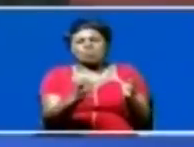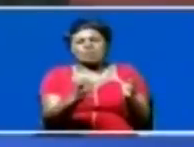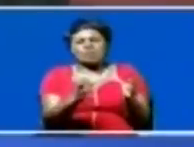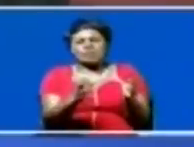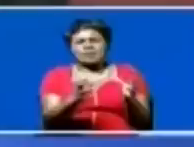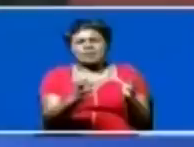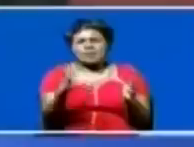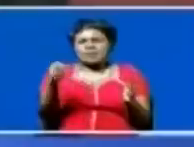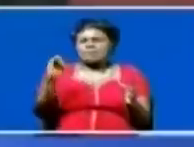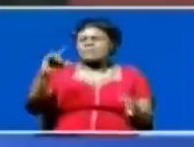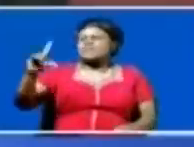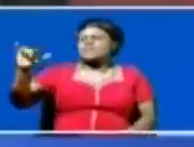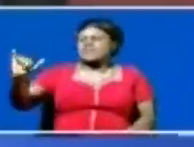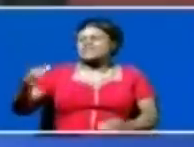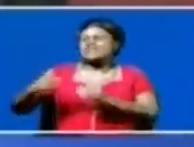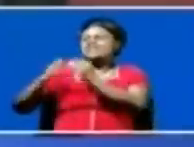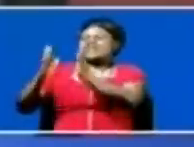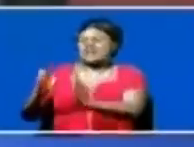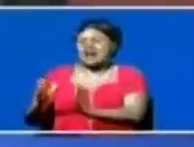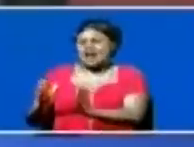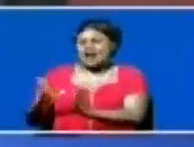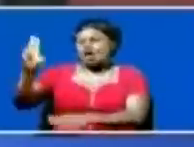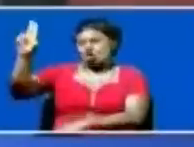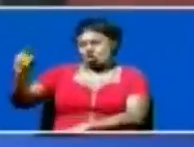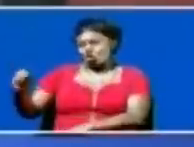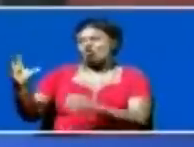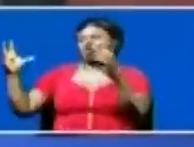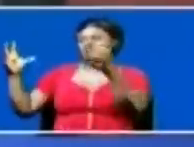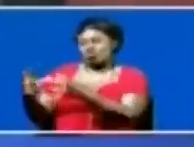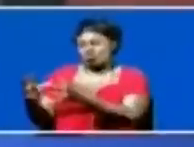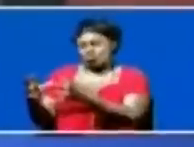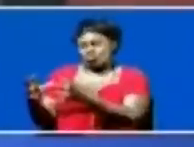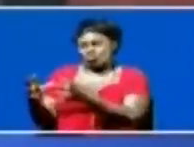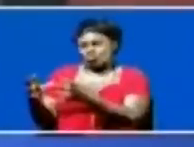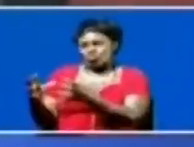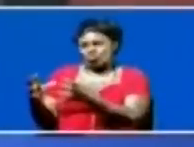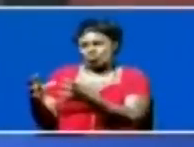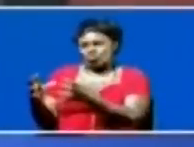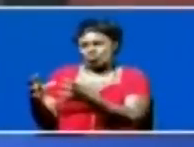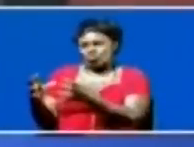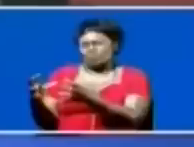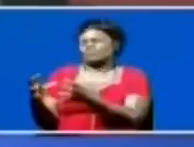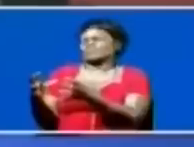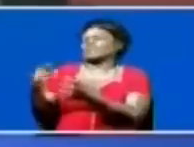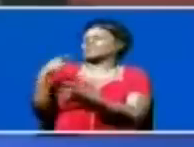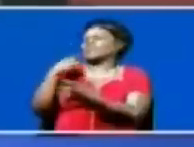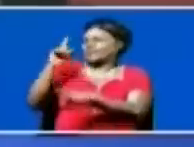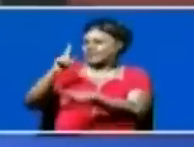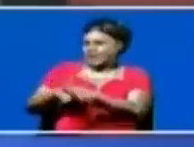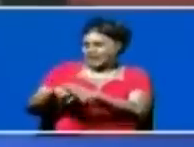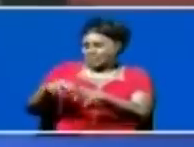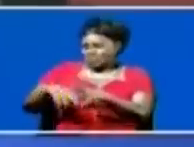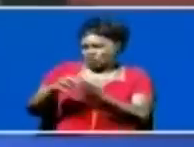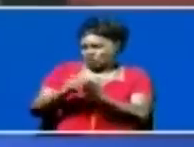which Millie Odhiambo, I think, was the leader, the ring leader of that particular one, that they were standing their ground. So he says when you